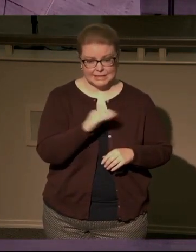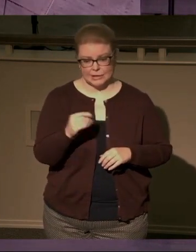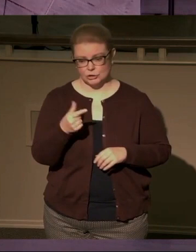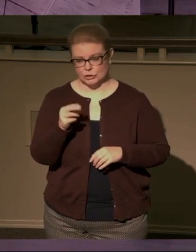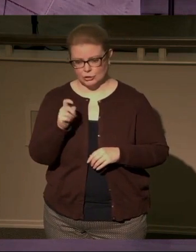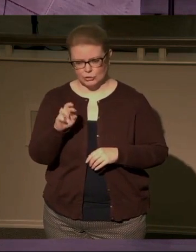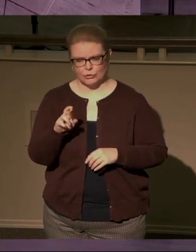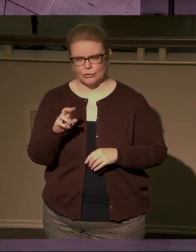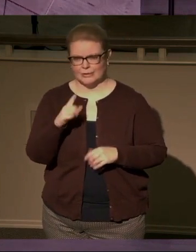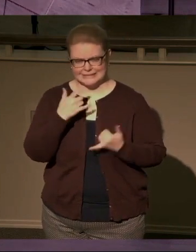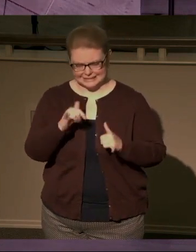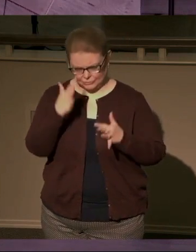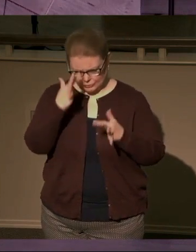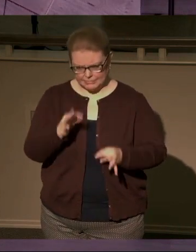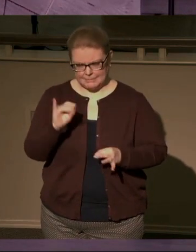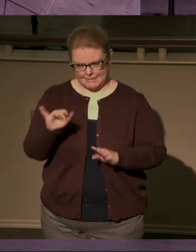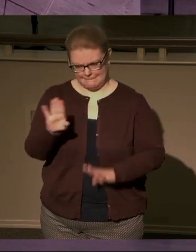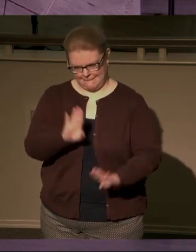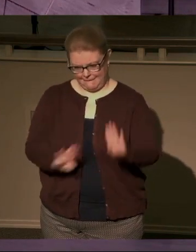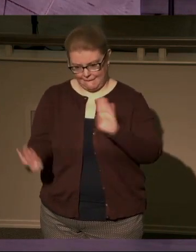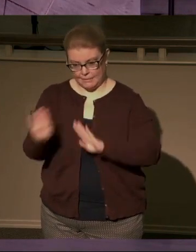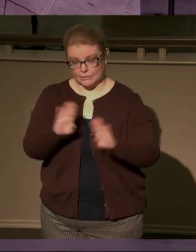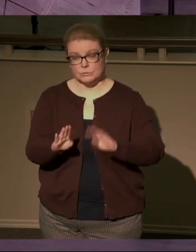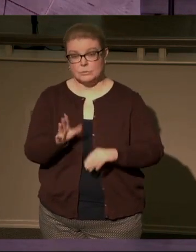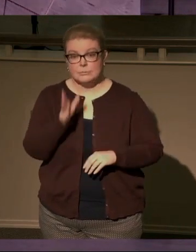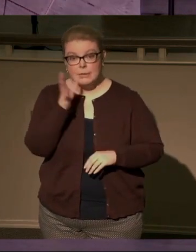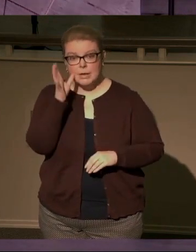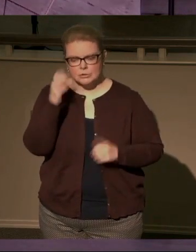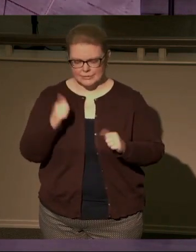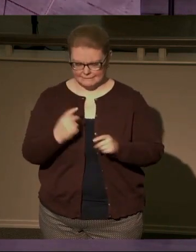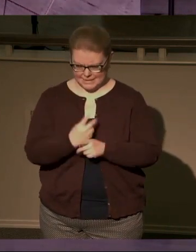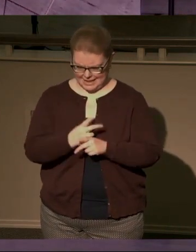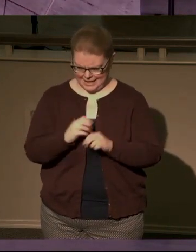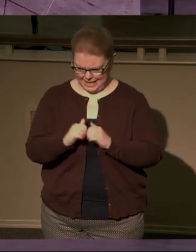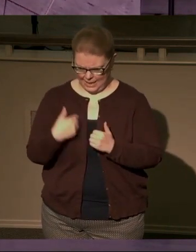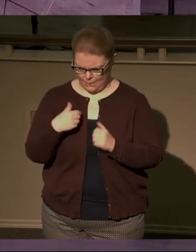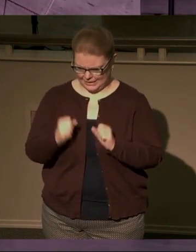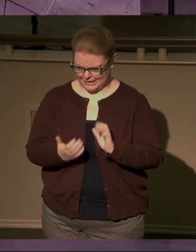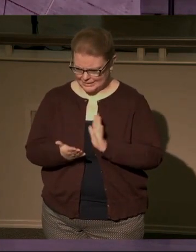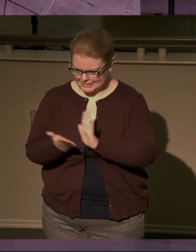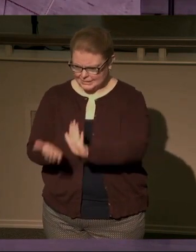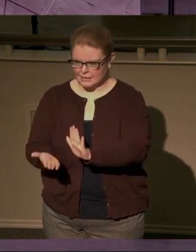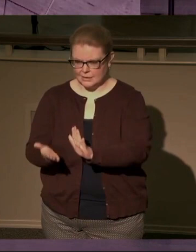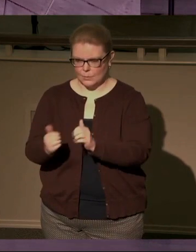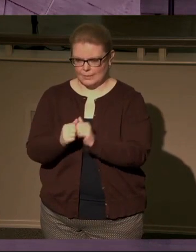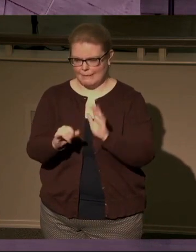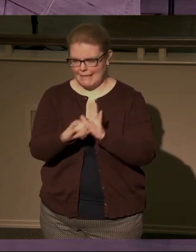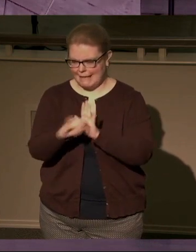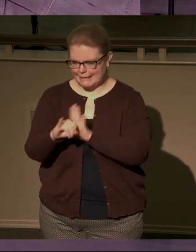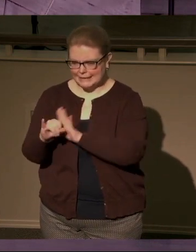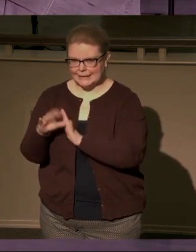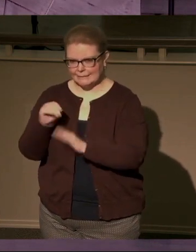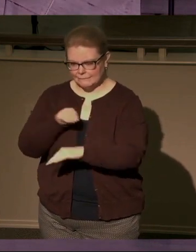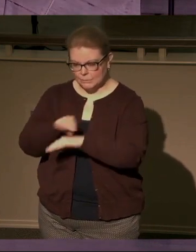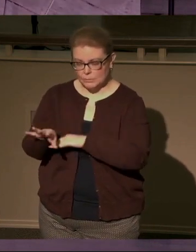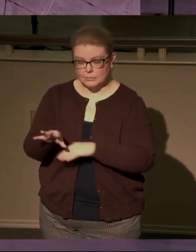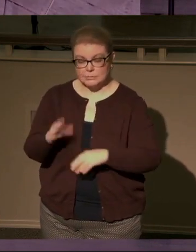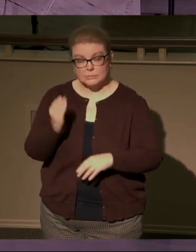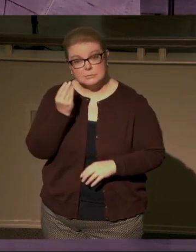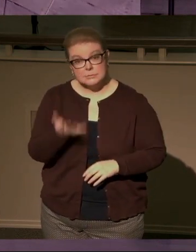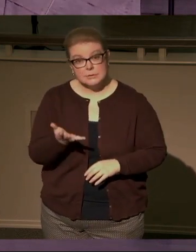by biology. So, parents, if you're looking for some strategy in this crazy world of identities and influencers, I got to tell